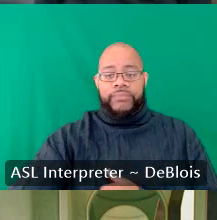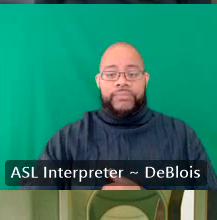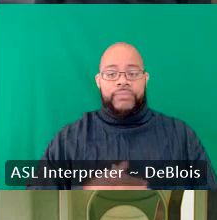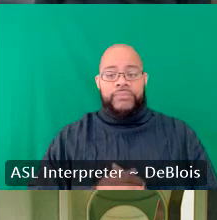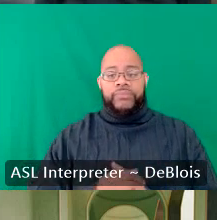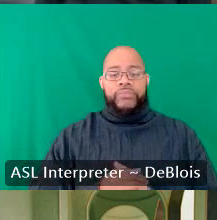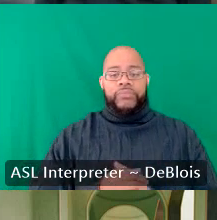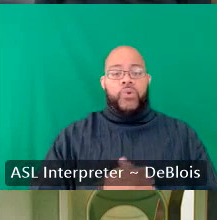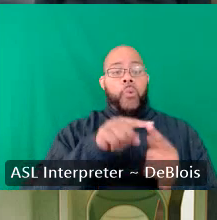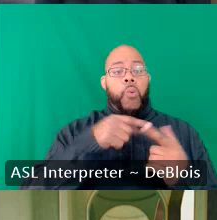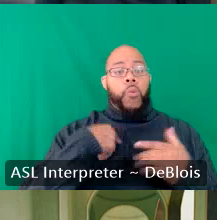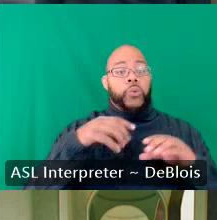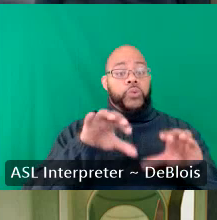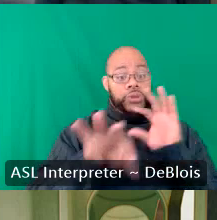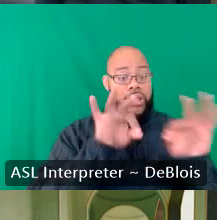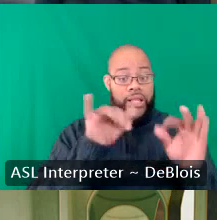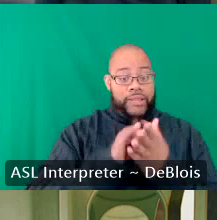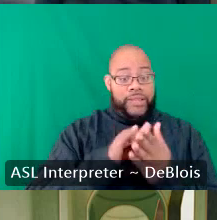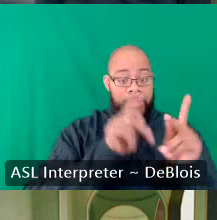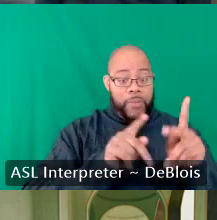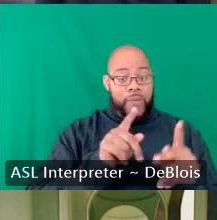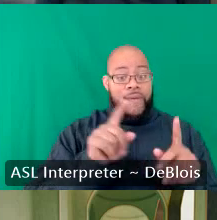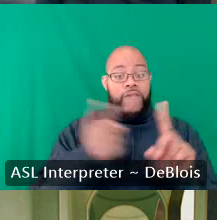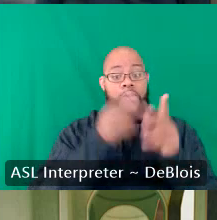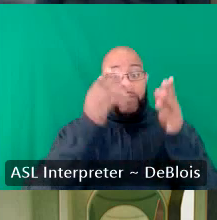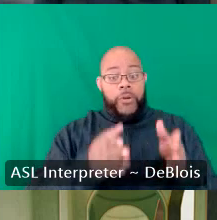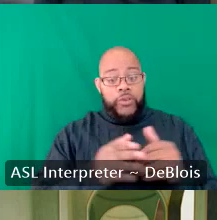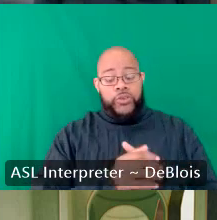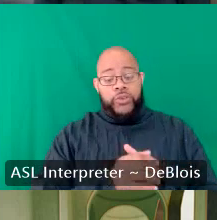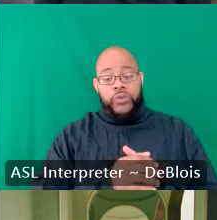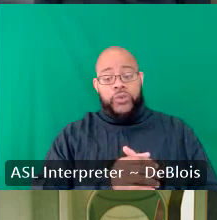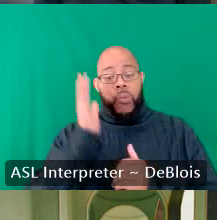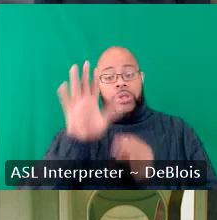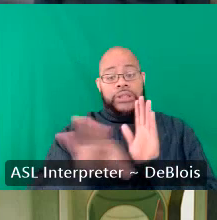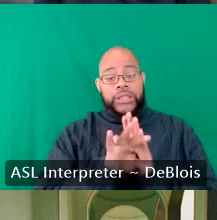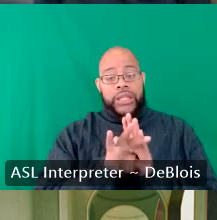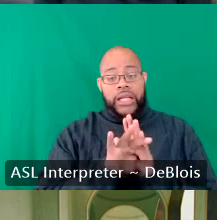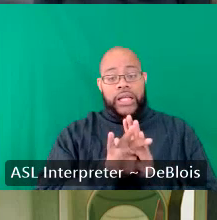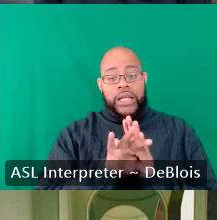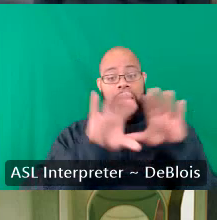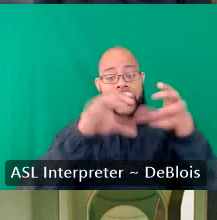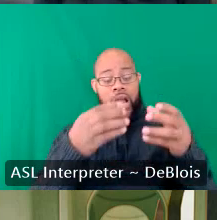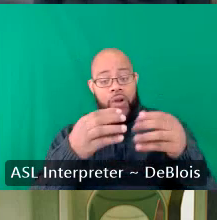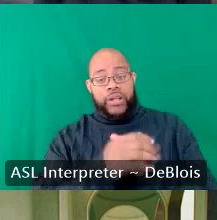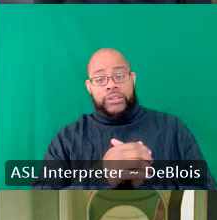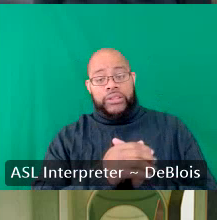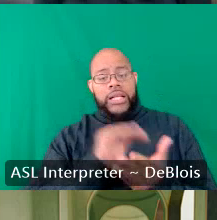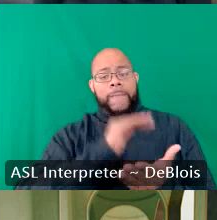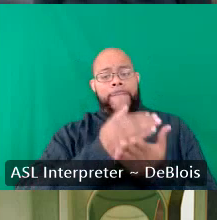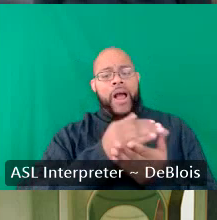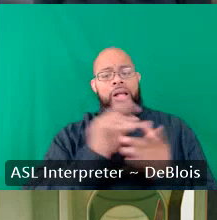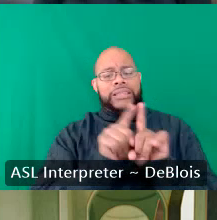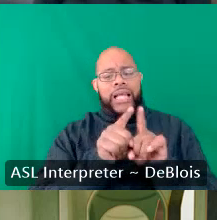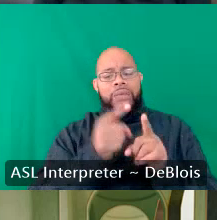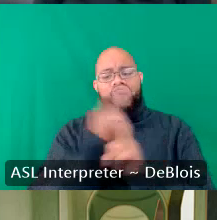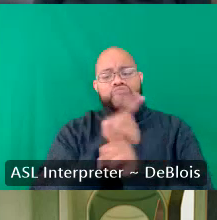Once we select the contestants, the first person will select the category and amount, just like in regular